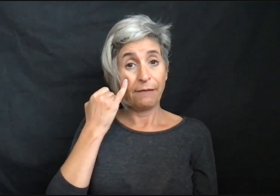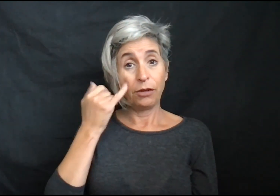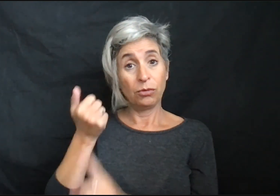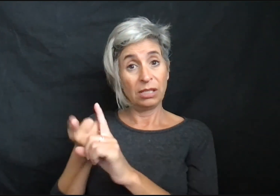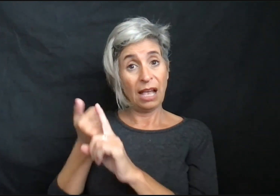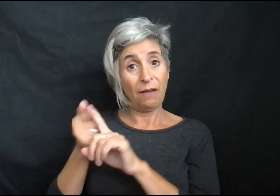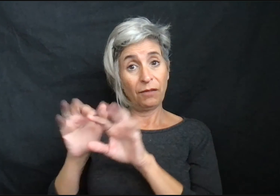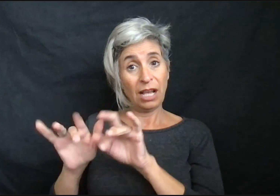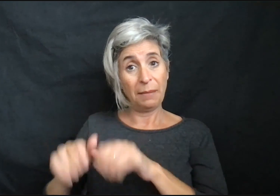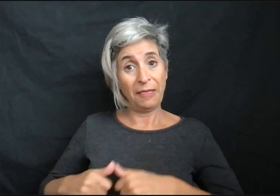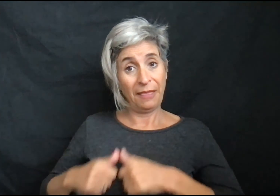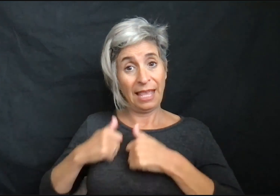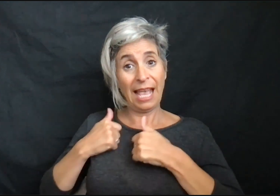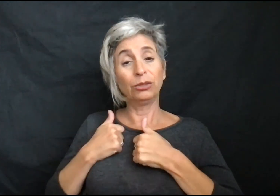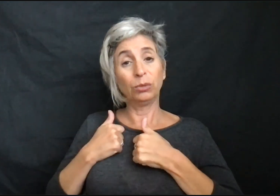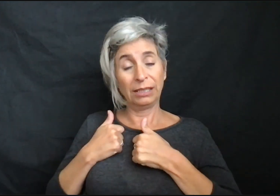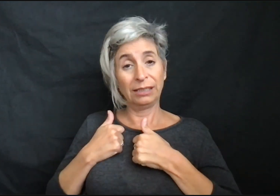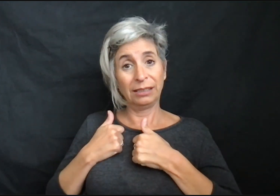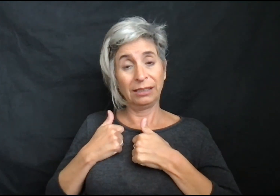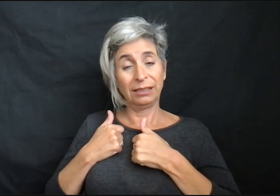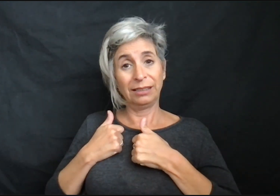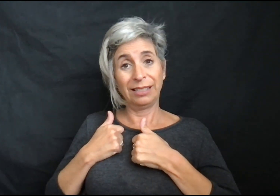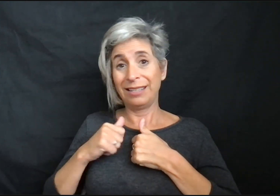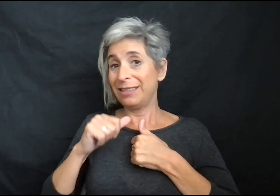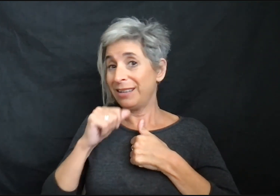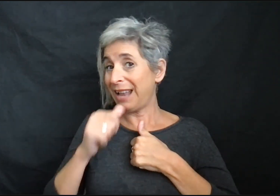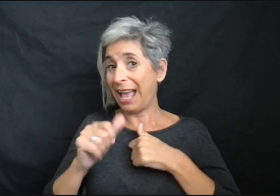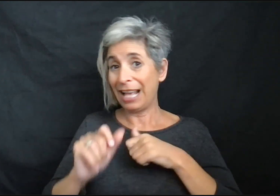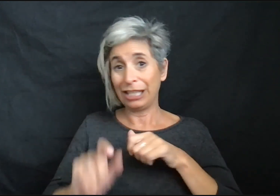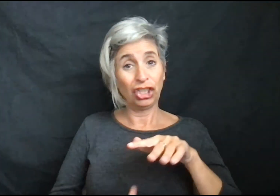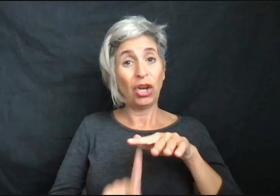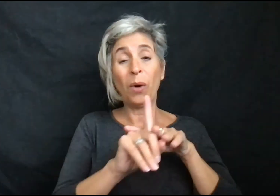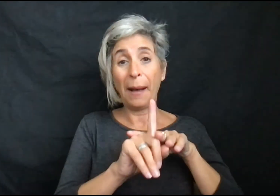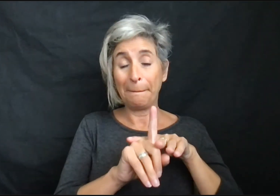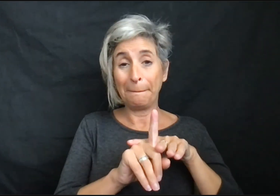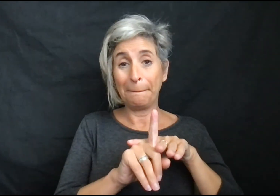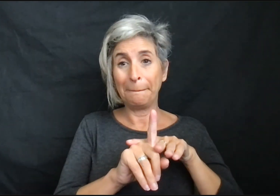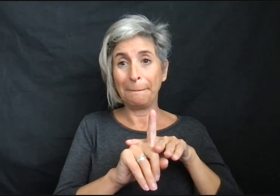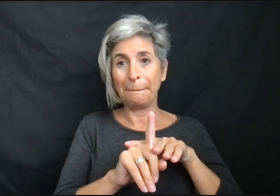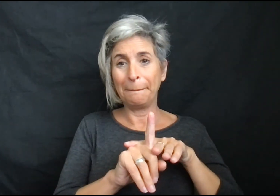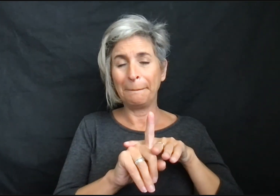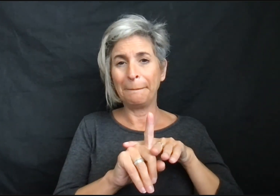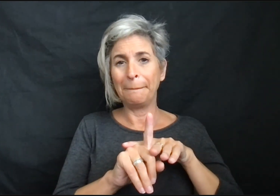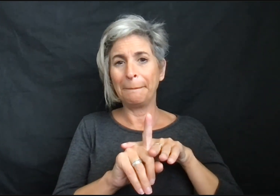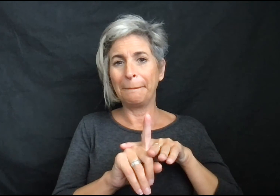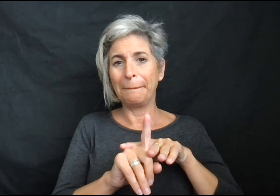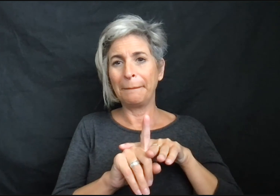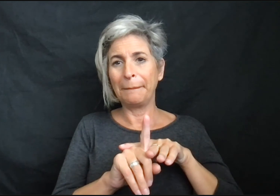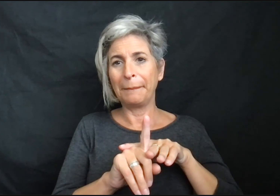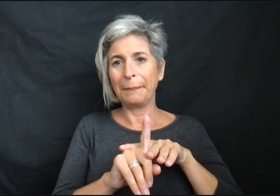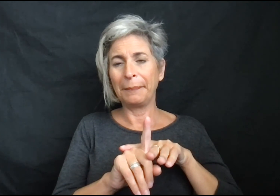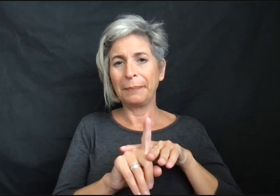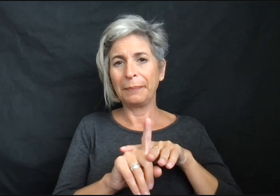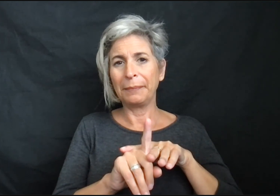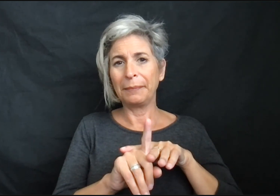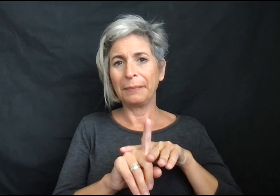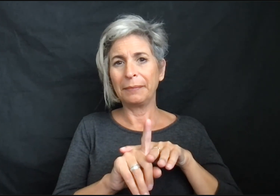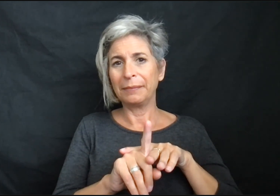address and it does not show up, that it's not going to let you go any